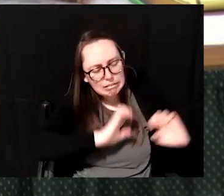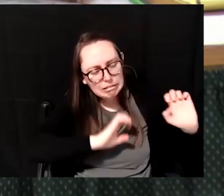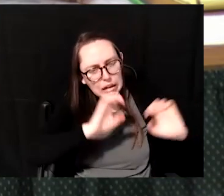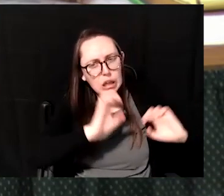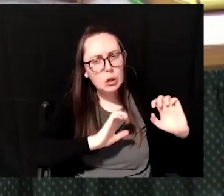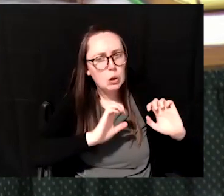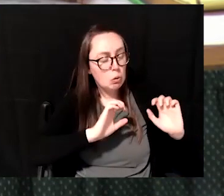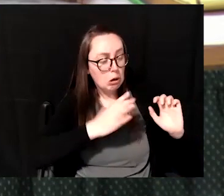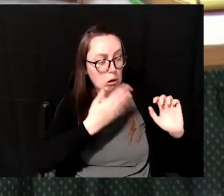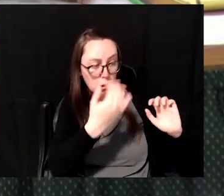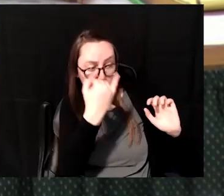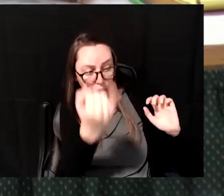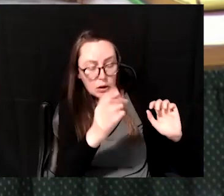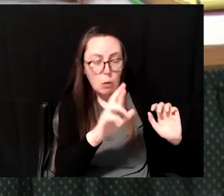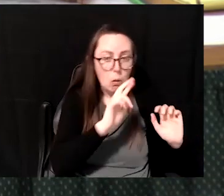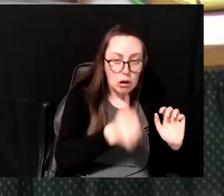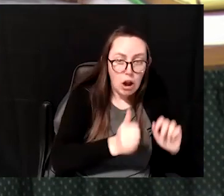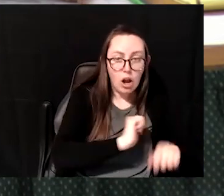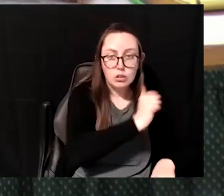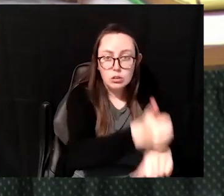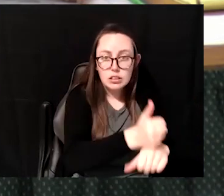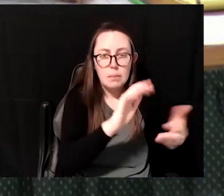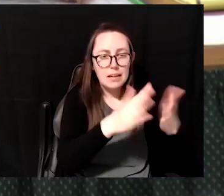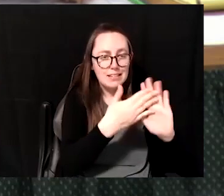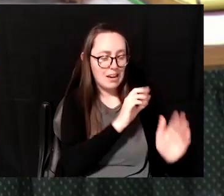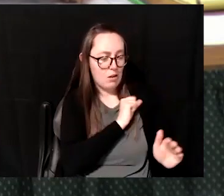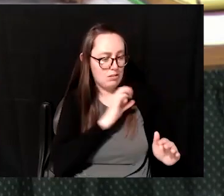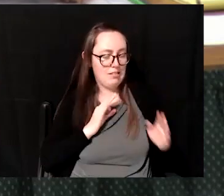establish Community safety actions